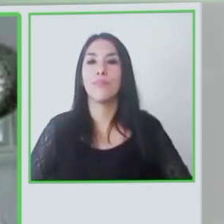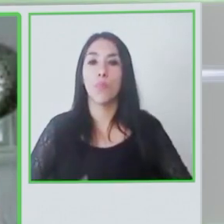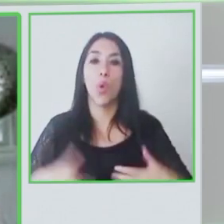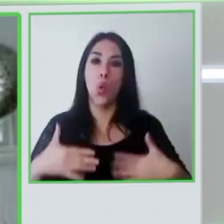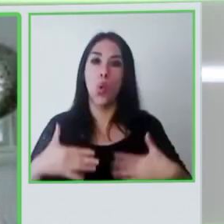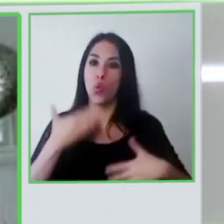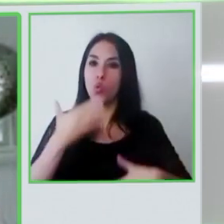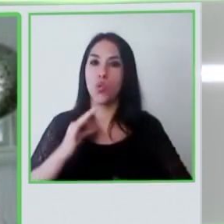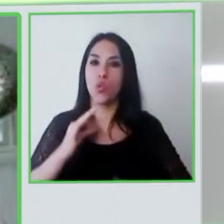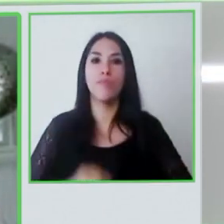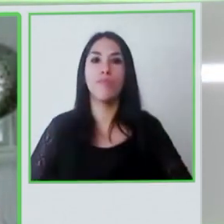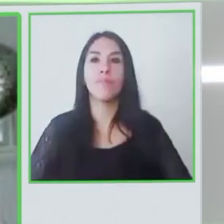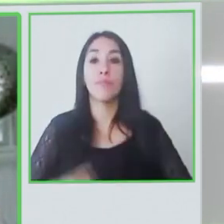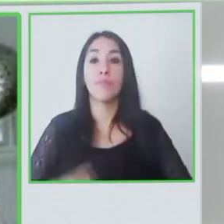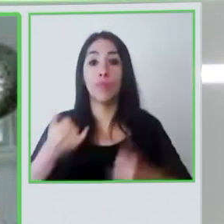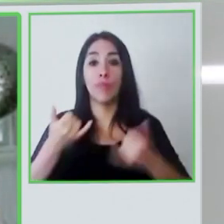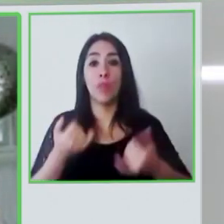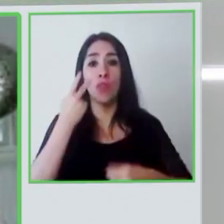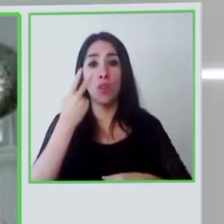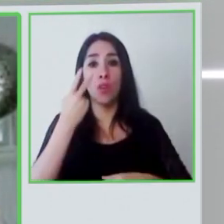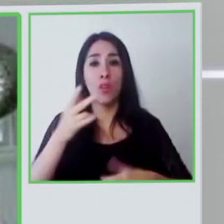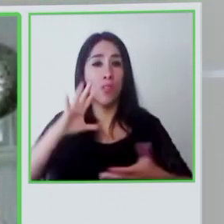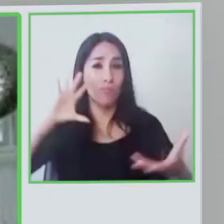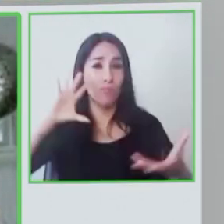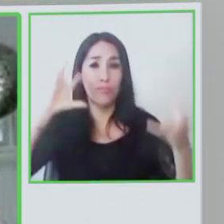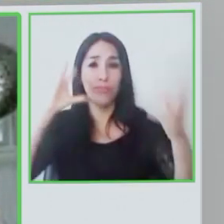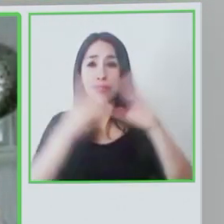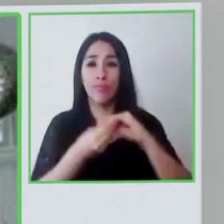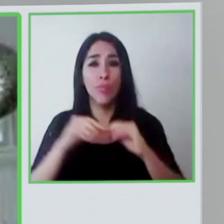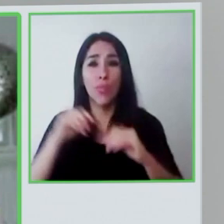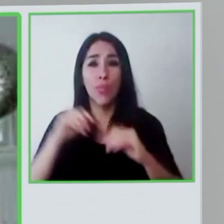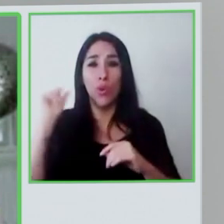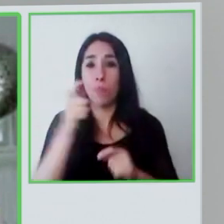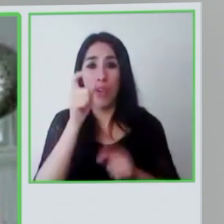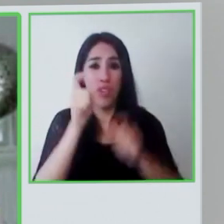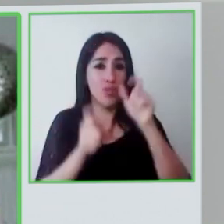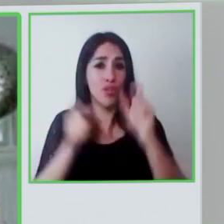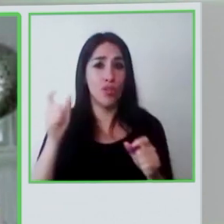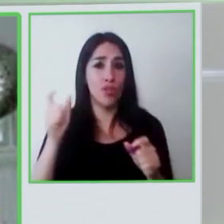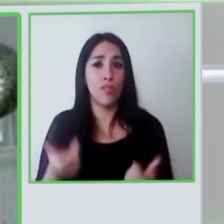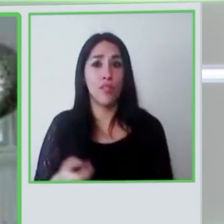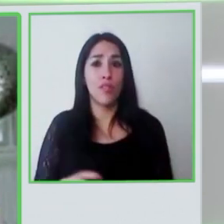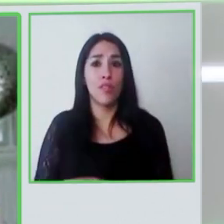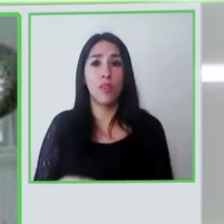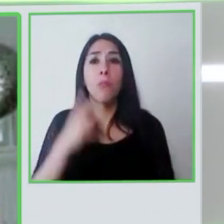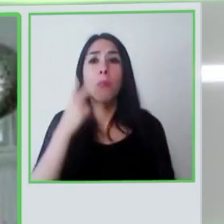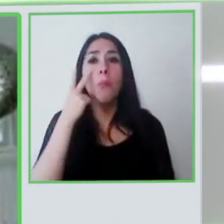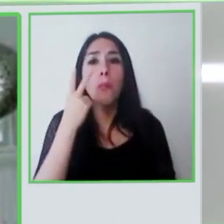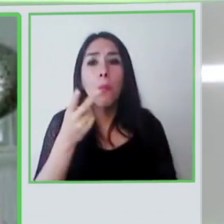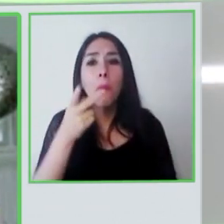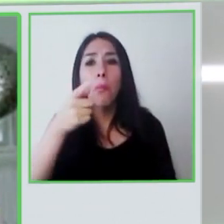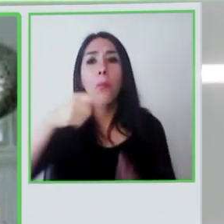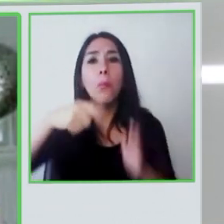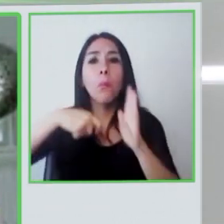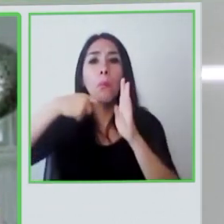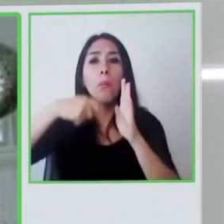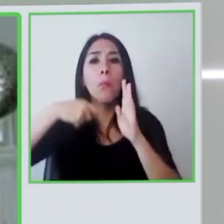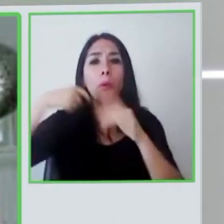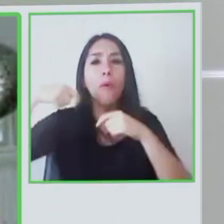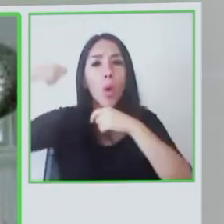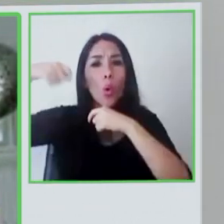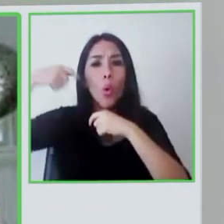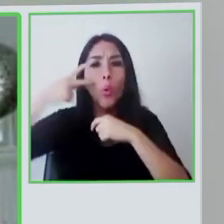well, and now we see employees all over the world that use this tool as an instrument of change, as an instrument